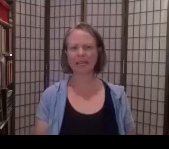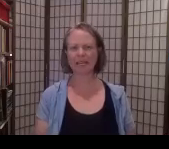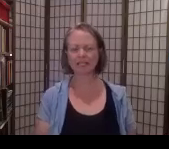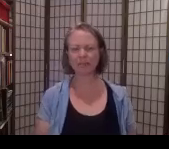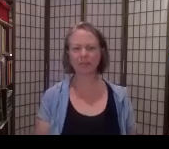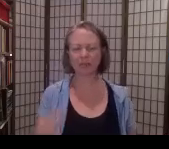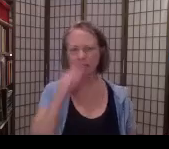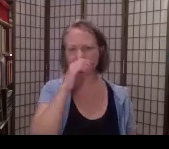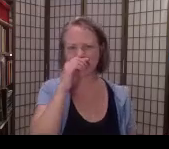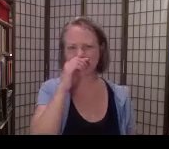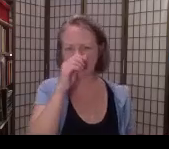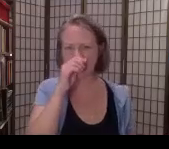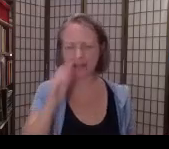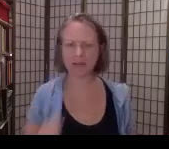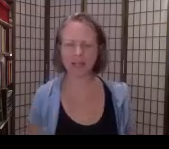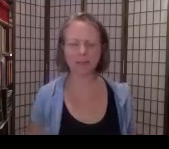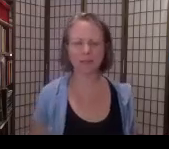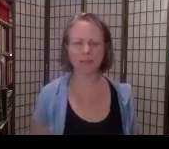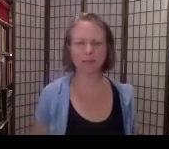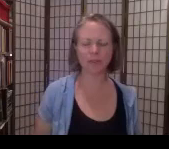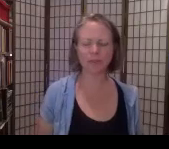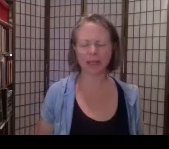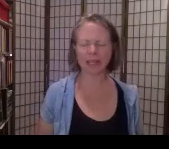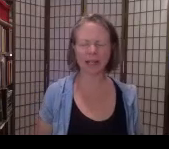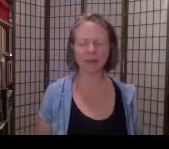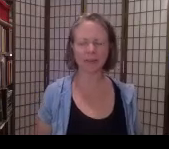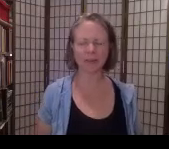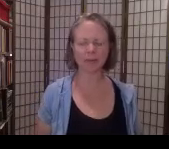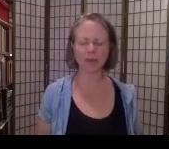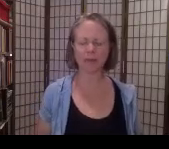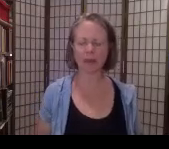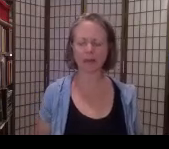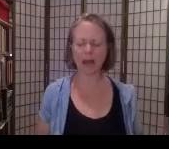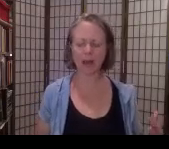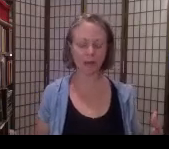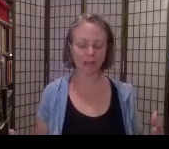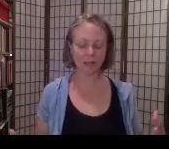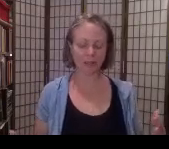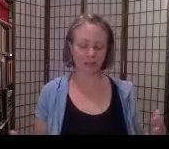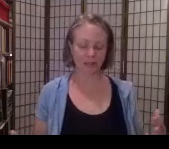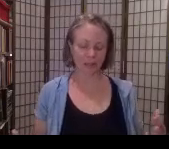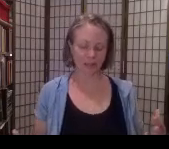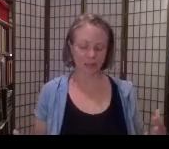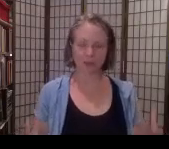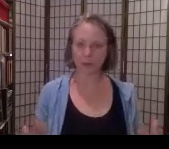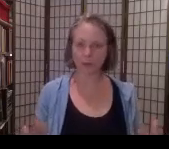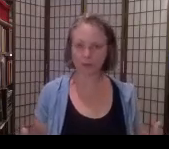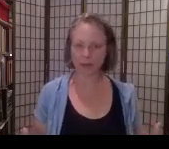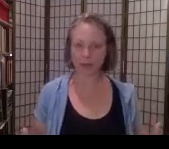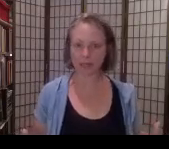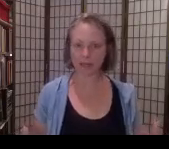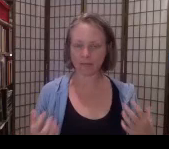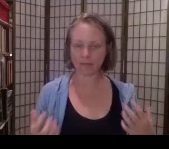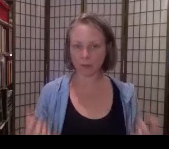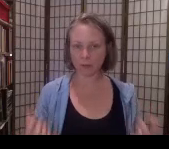yeah, this is something we talked about in another animal interview too. Again, I don't remember which one, about how with